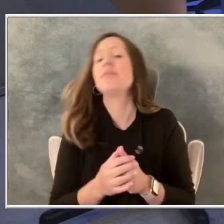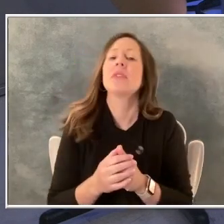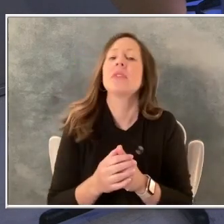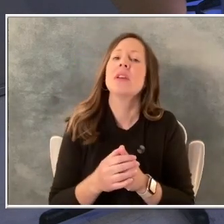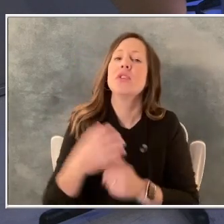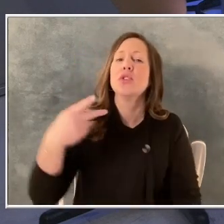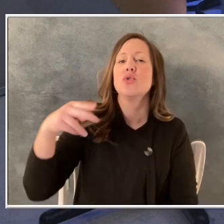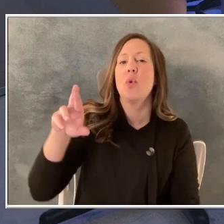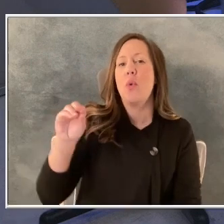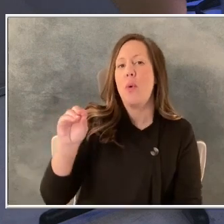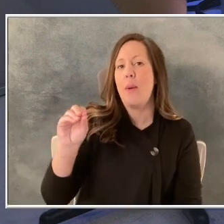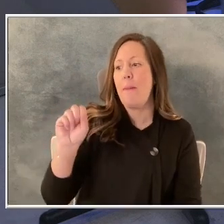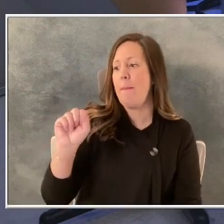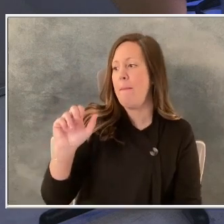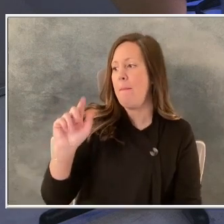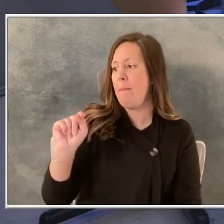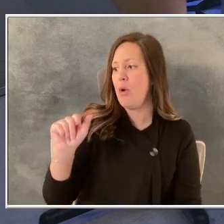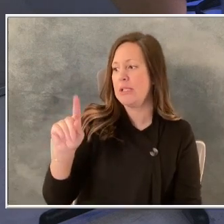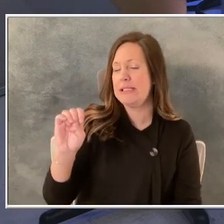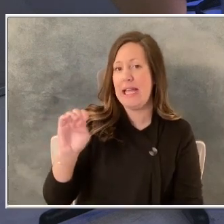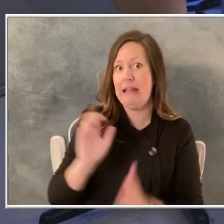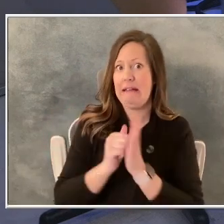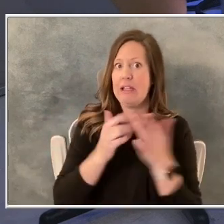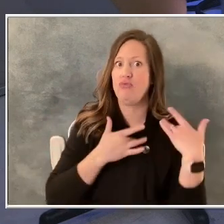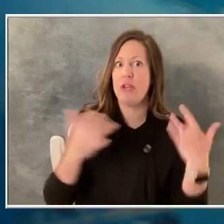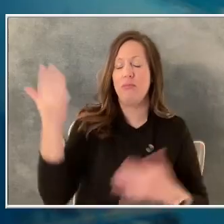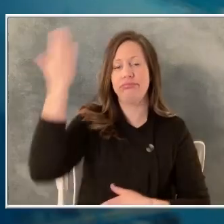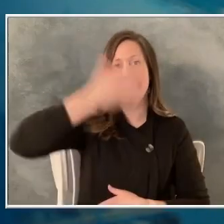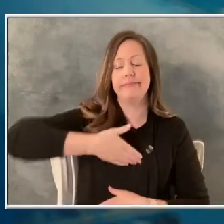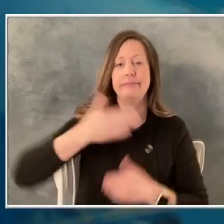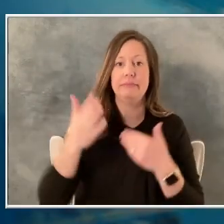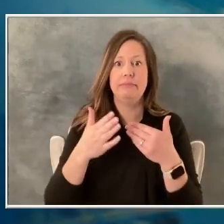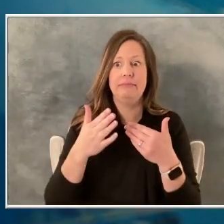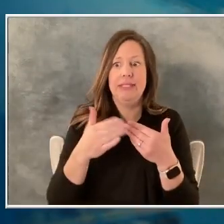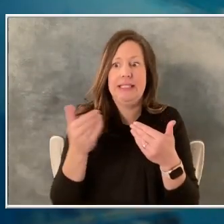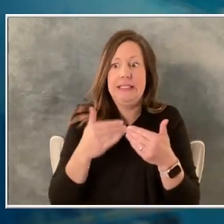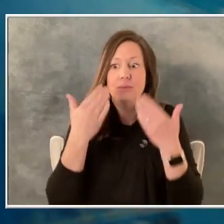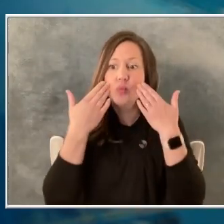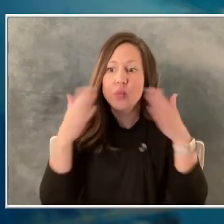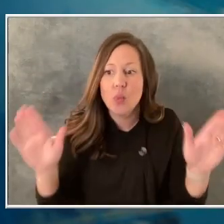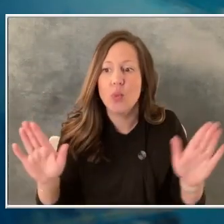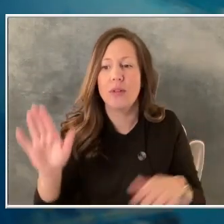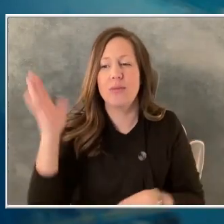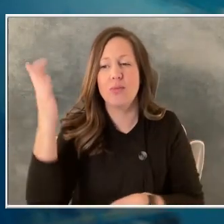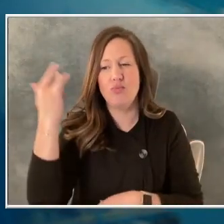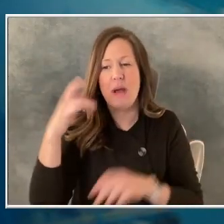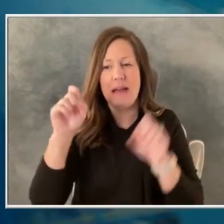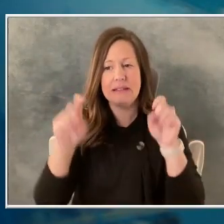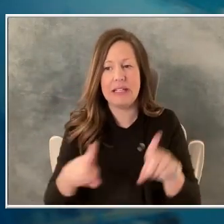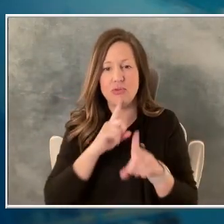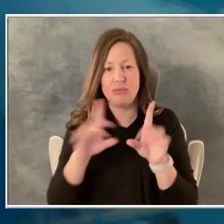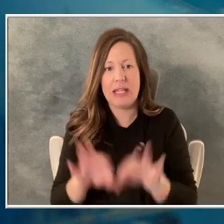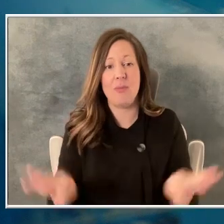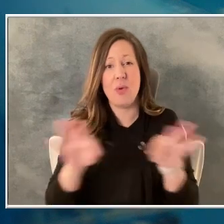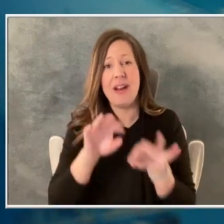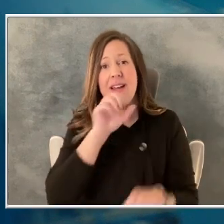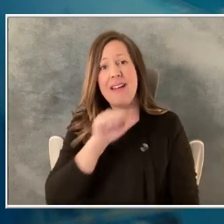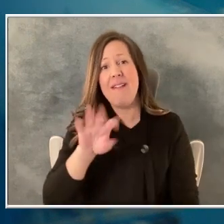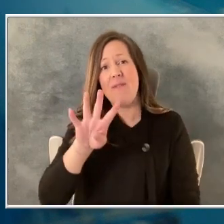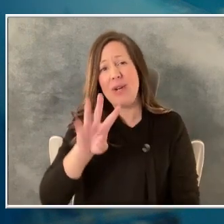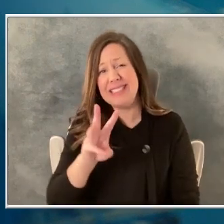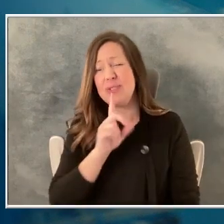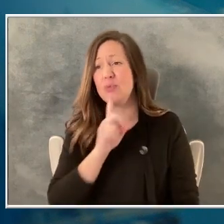is silent, and so I think that's why screening is so important. I think 46 is quite young for prostate cancer,